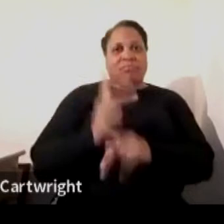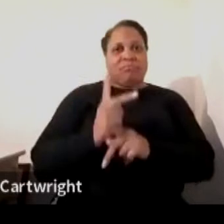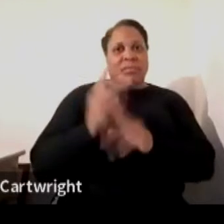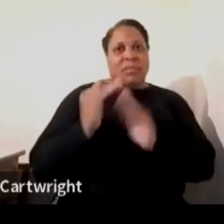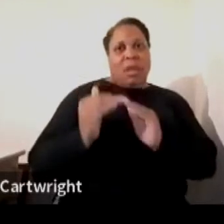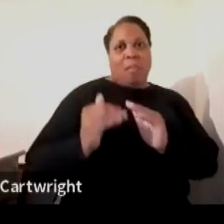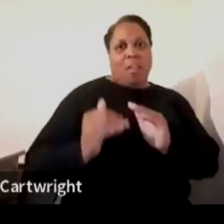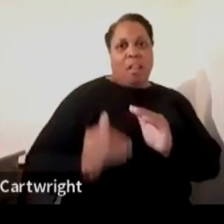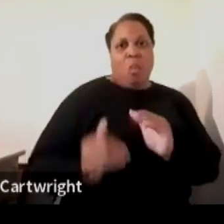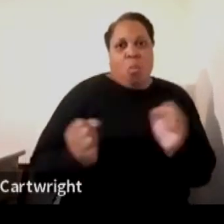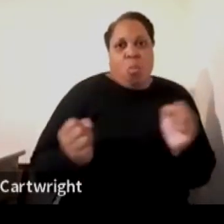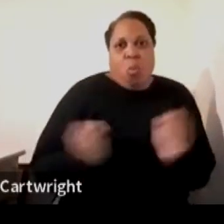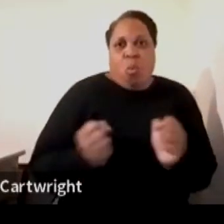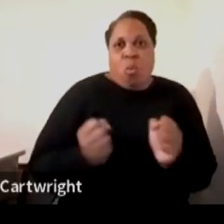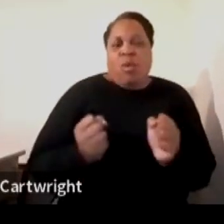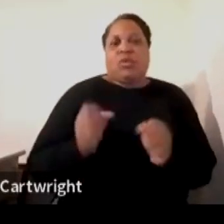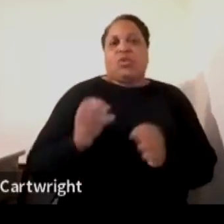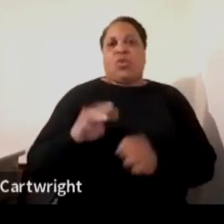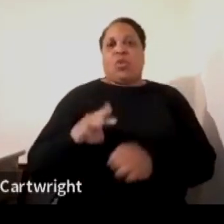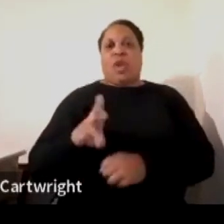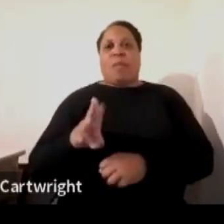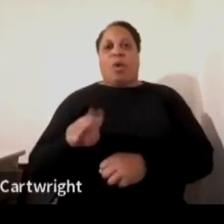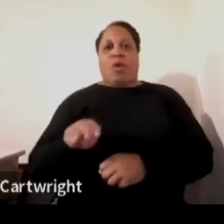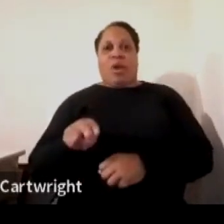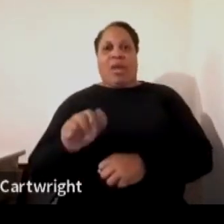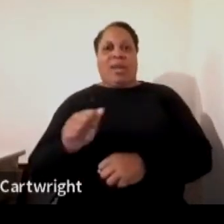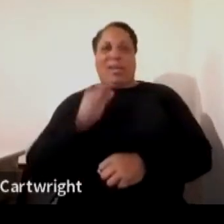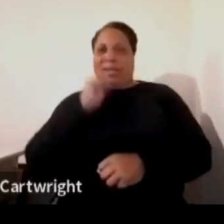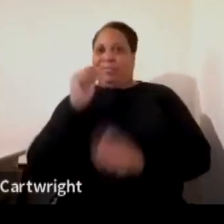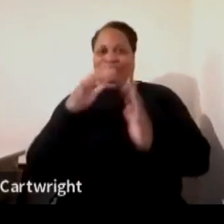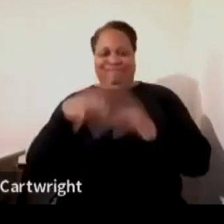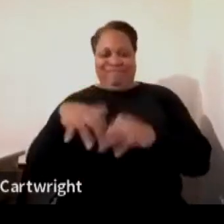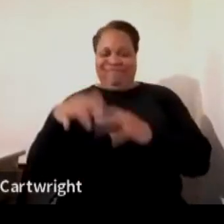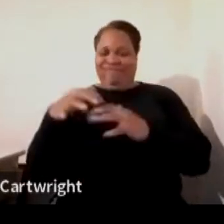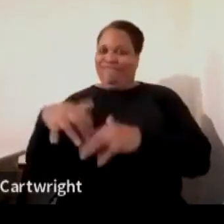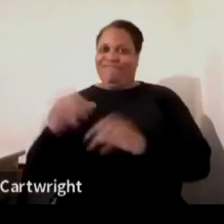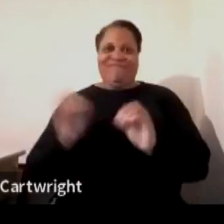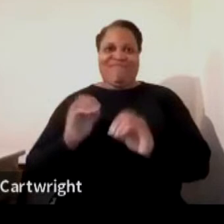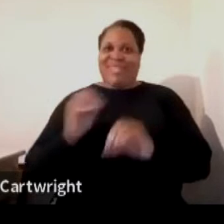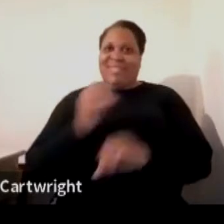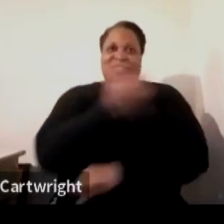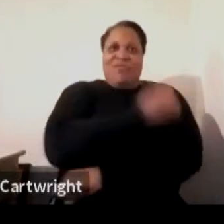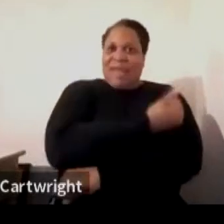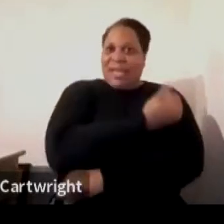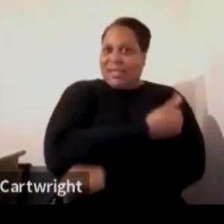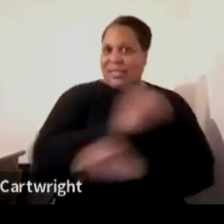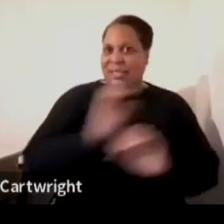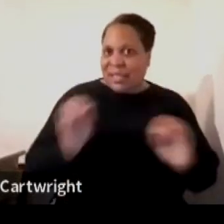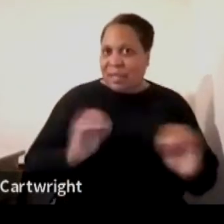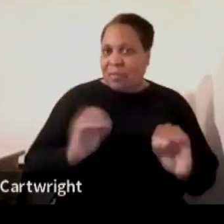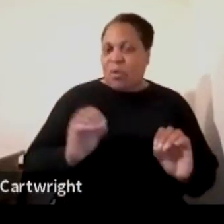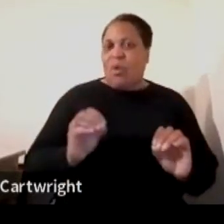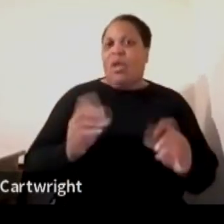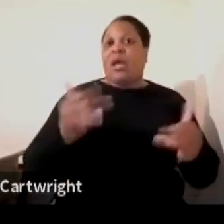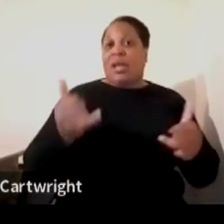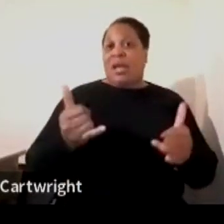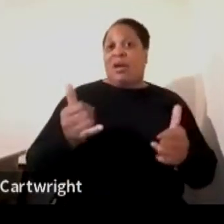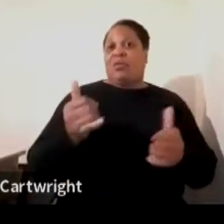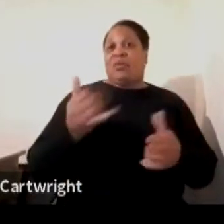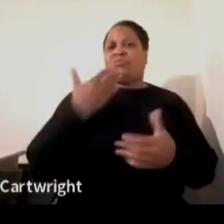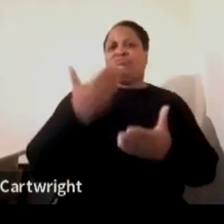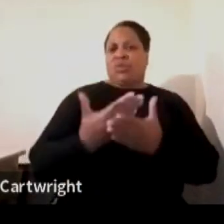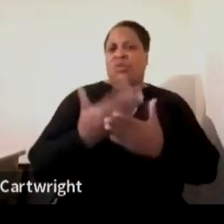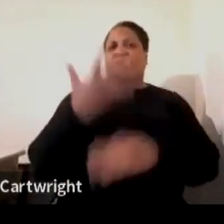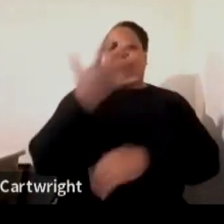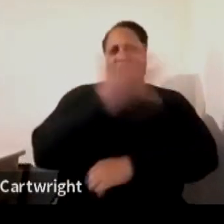the mRNA doesn't just, get broken down and there's no vaccine anymore. Once it is taken out, it's good for 5 days.